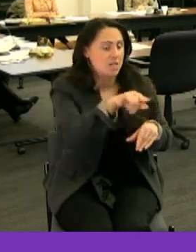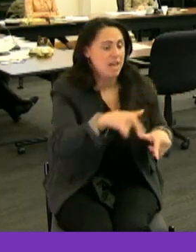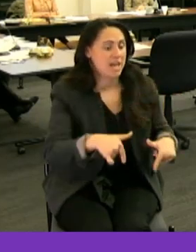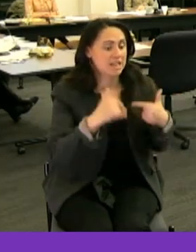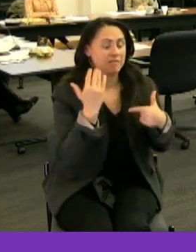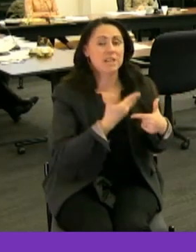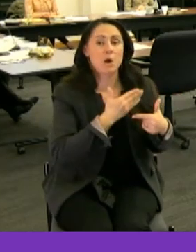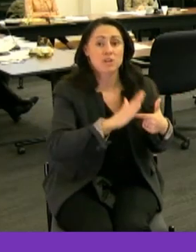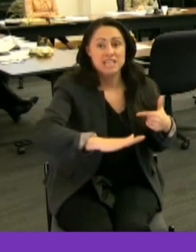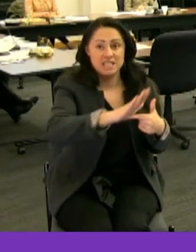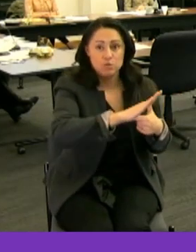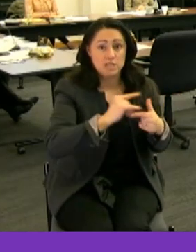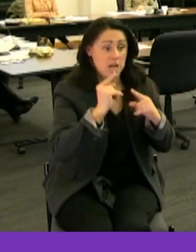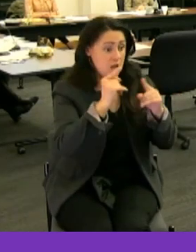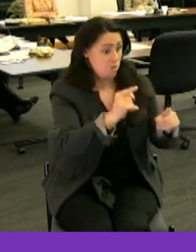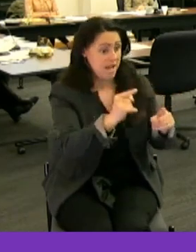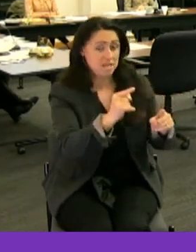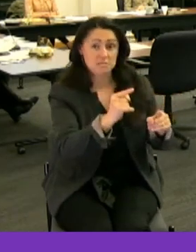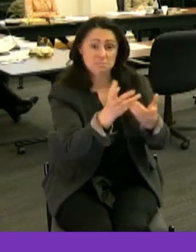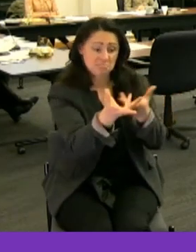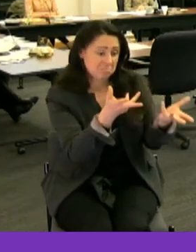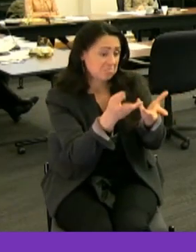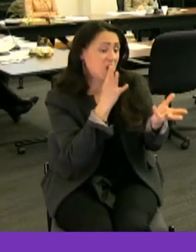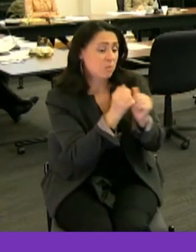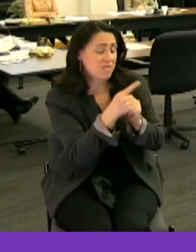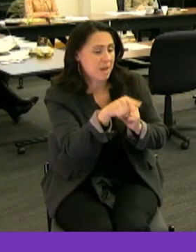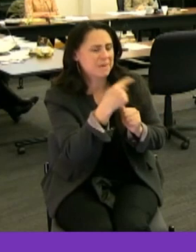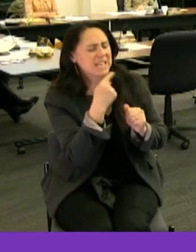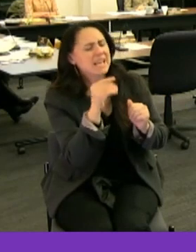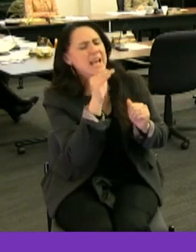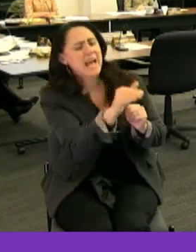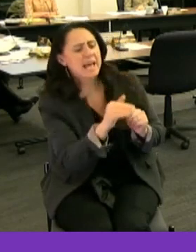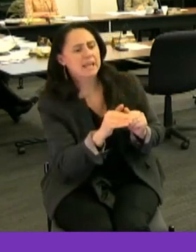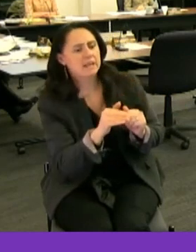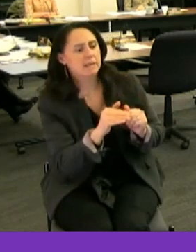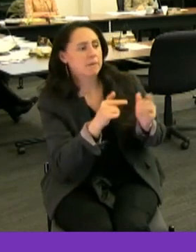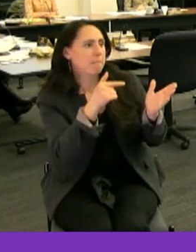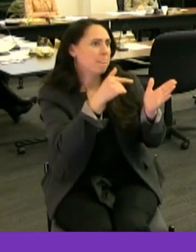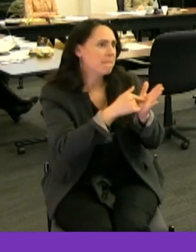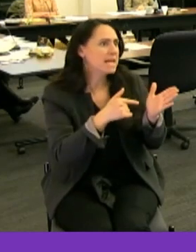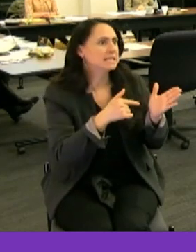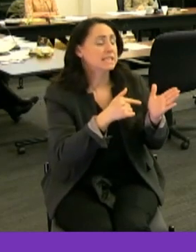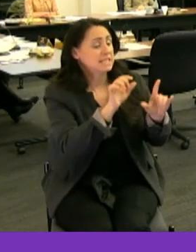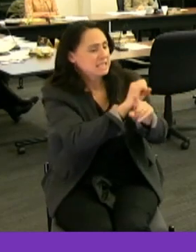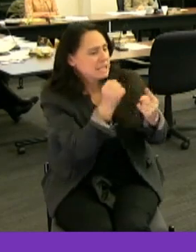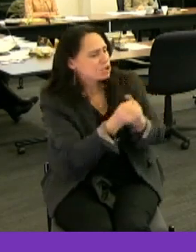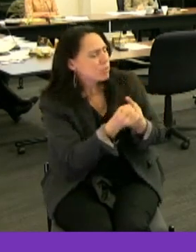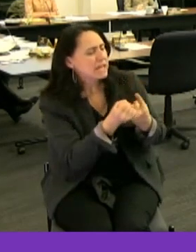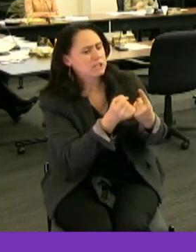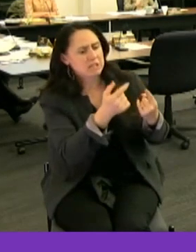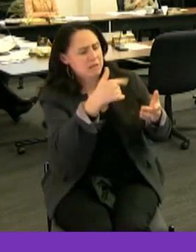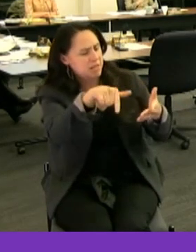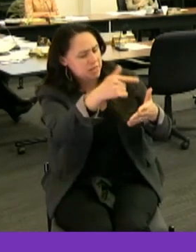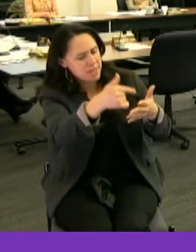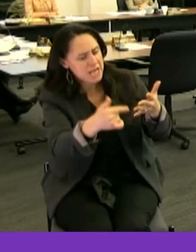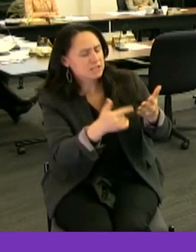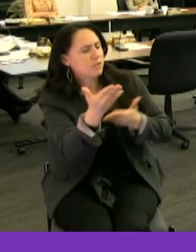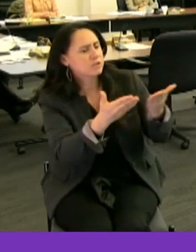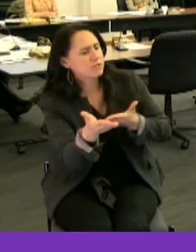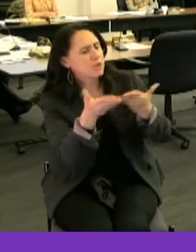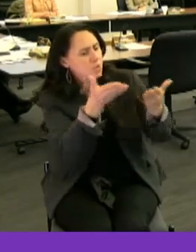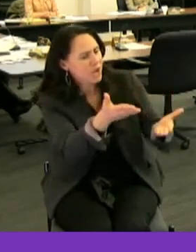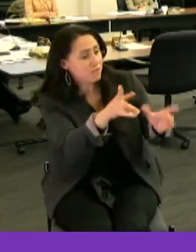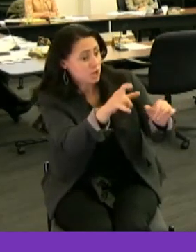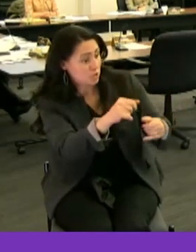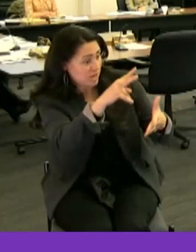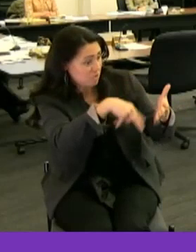live in our district. And I went and I conferred with them, and I said, hey, you know, this is the situation. These are the services that we offer.